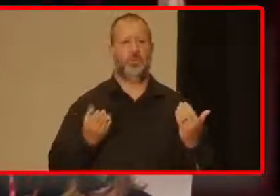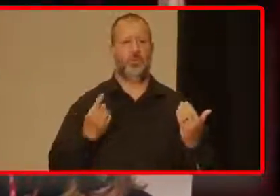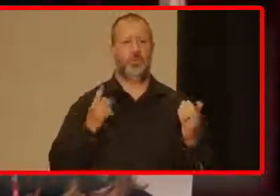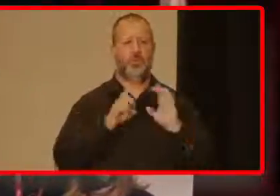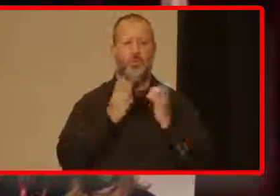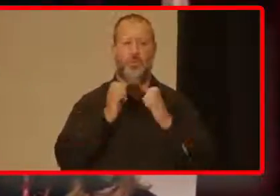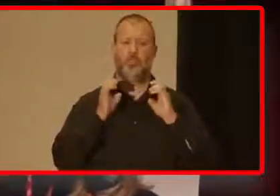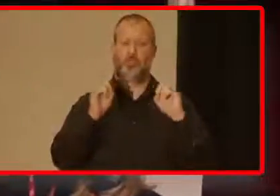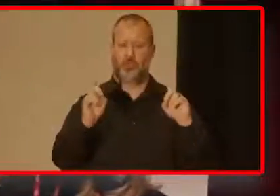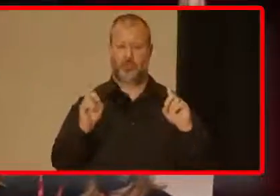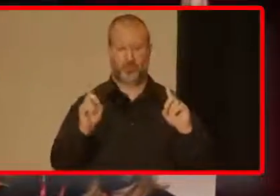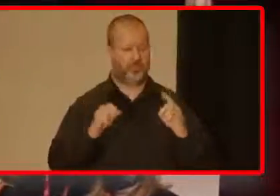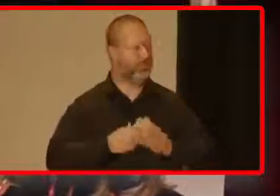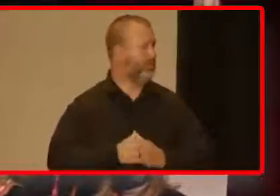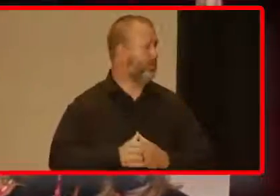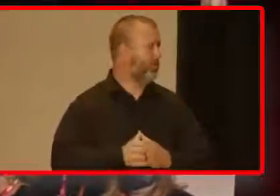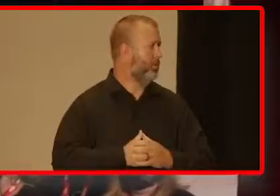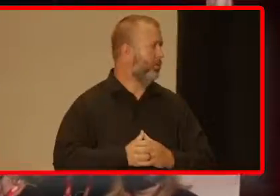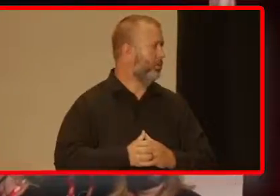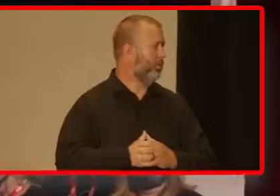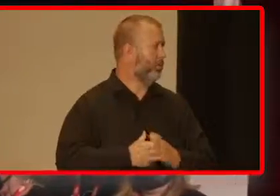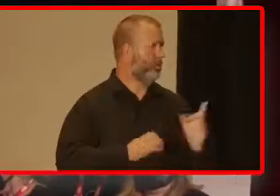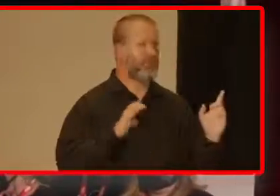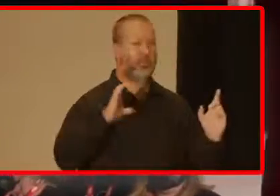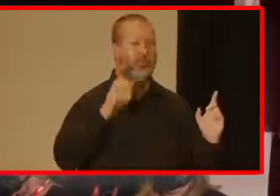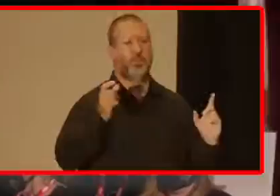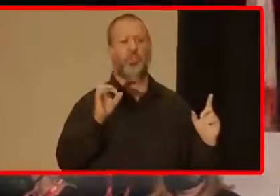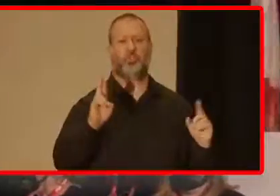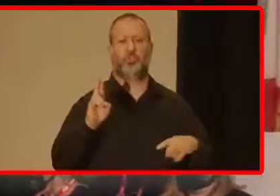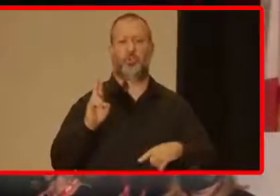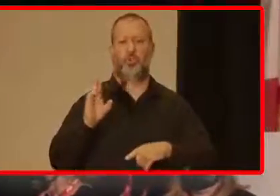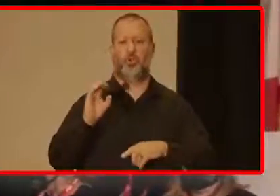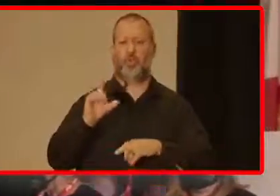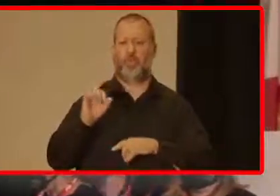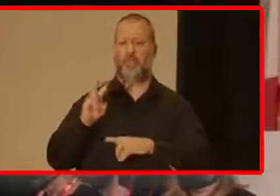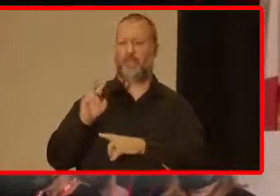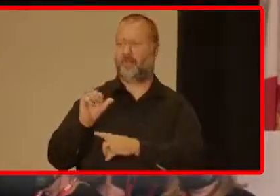Department of Education, Chancellor Oliva.